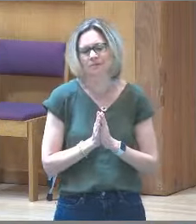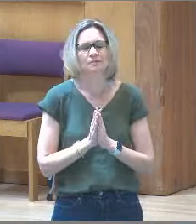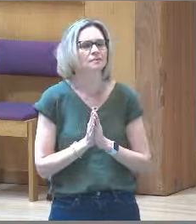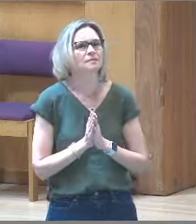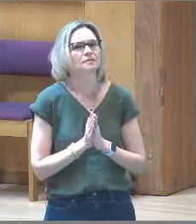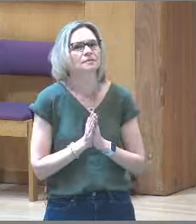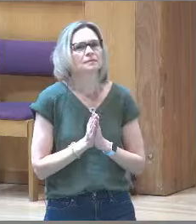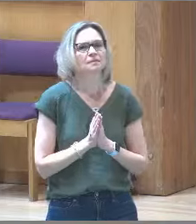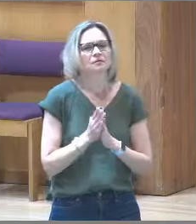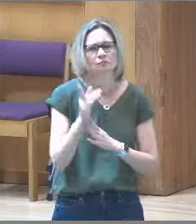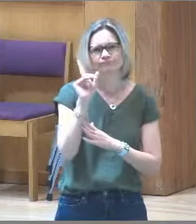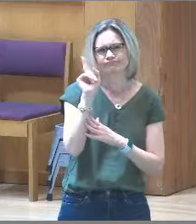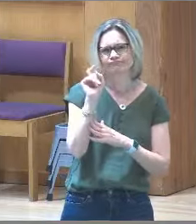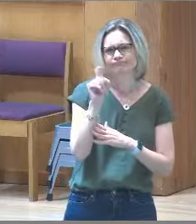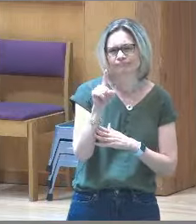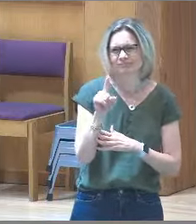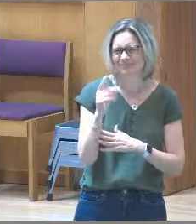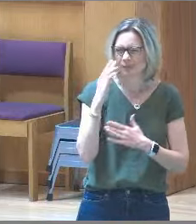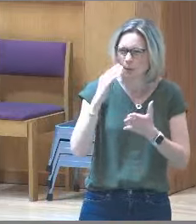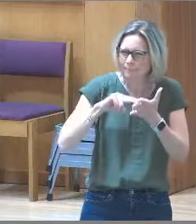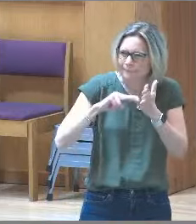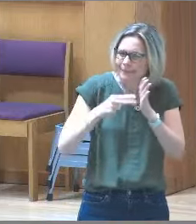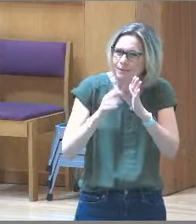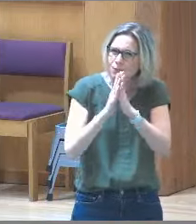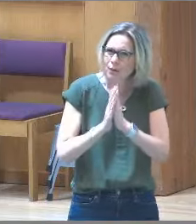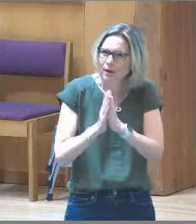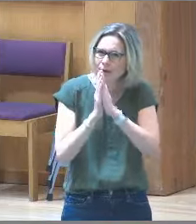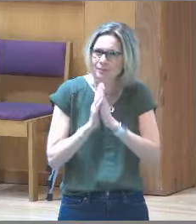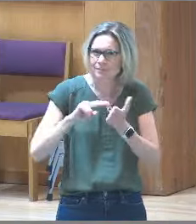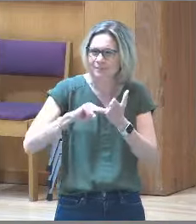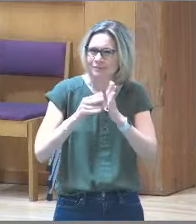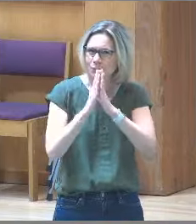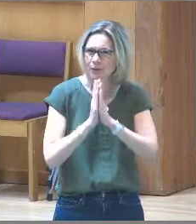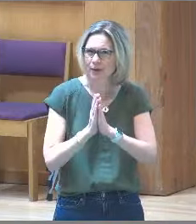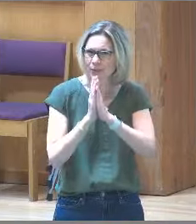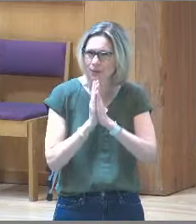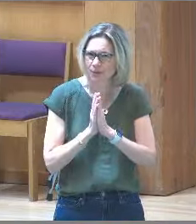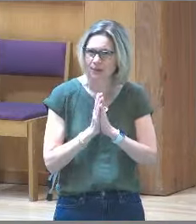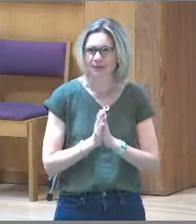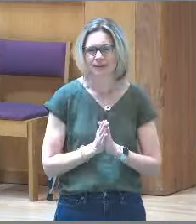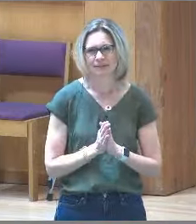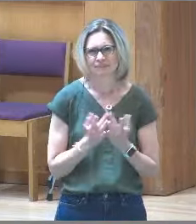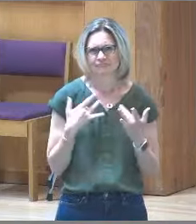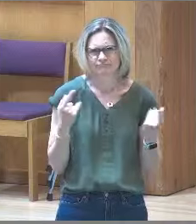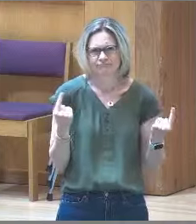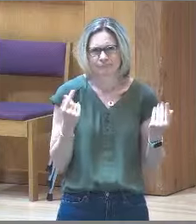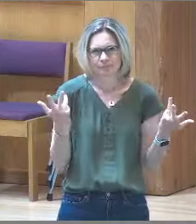questions. Do you know what prayer is? What does prayer mean? What do we do when we pray?